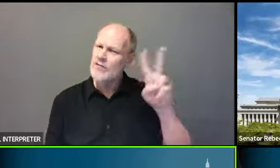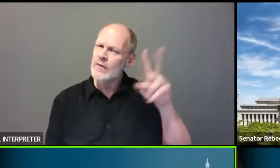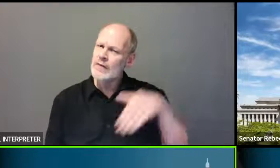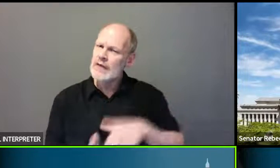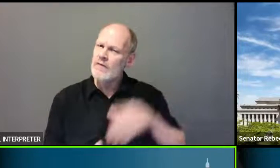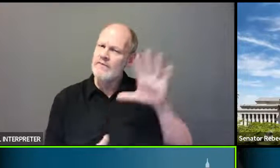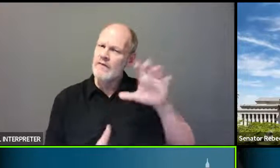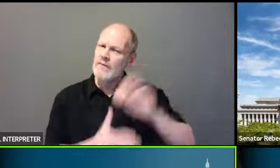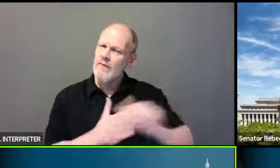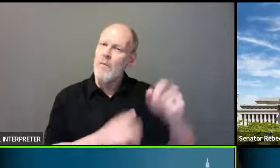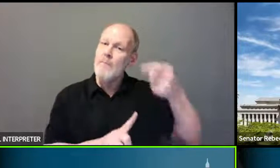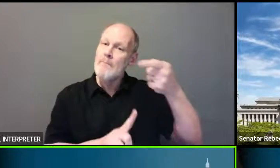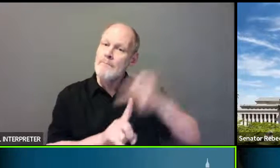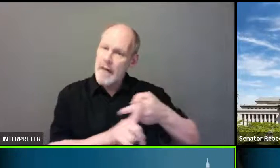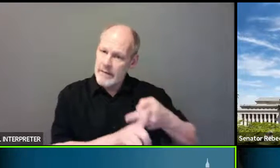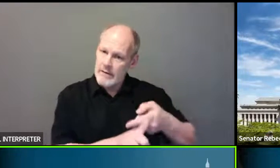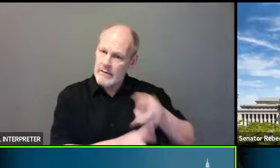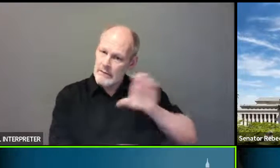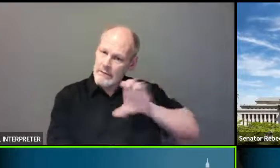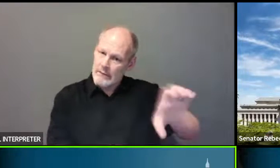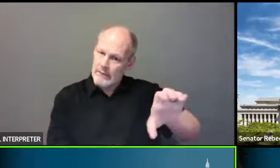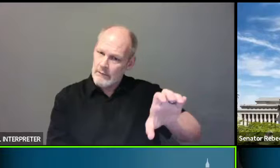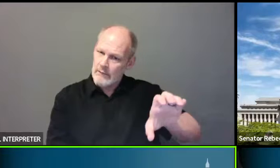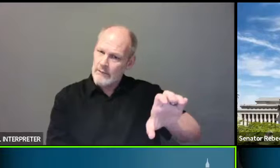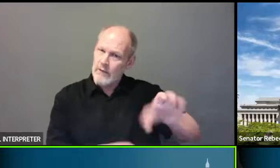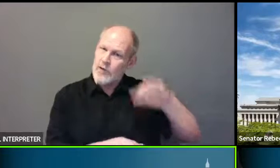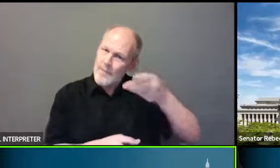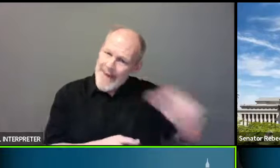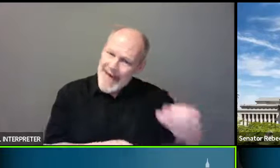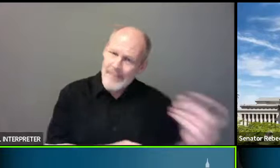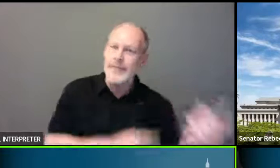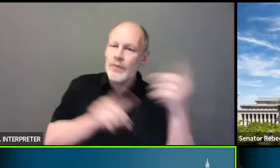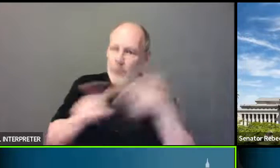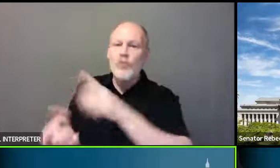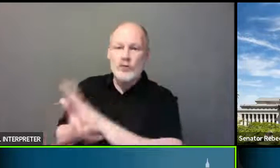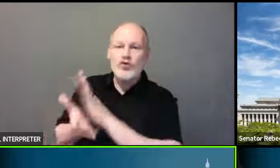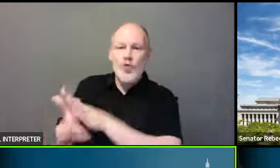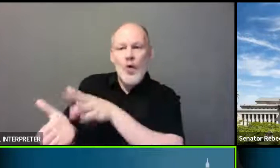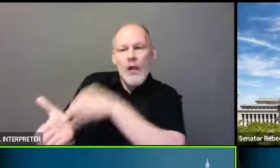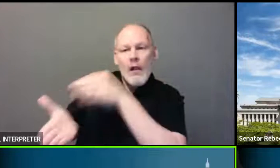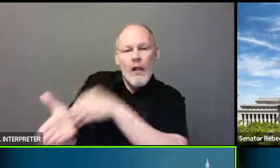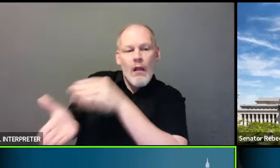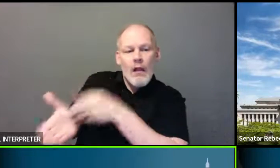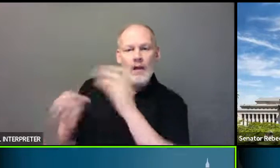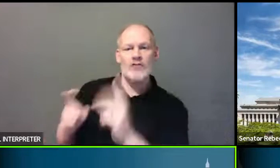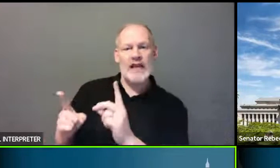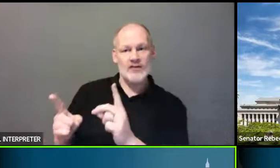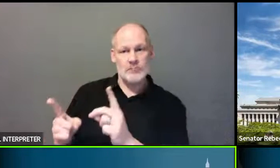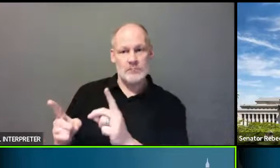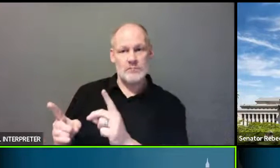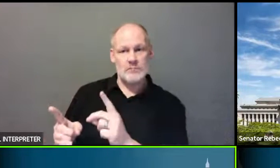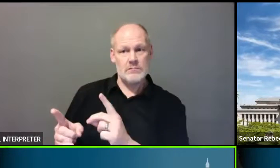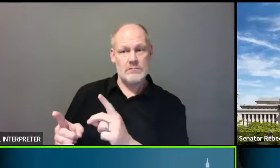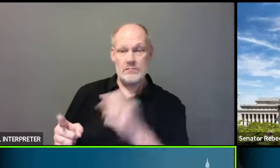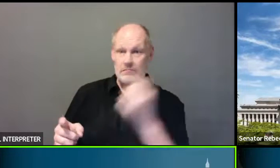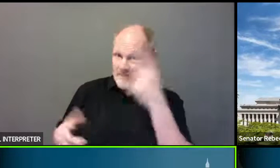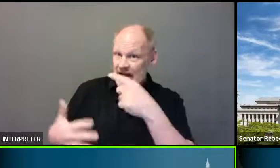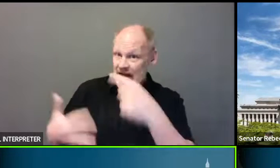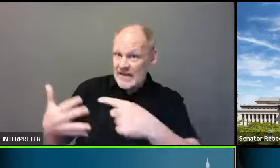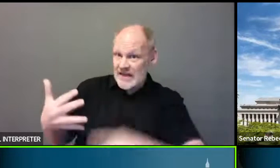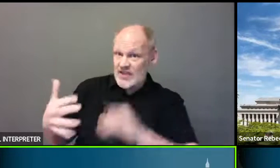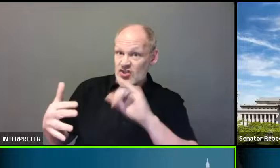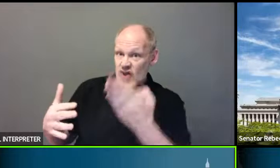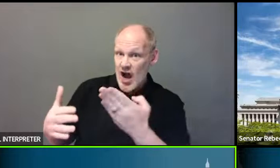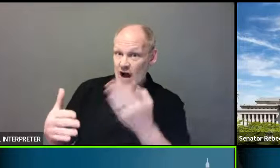$2,500 per month for the period of time that they're going through the training. Those jobs start at